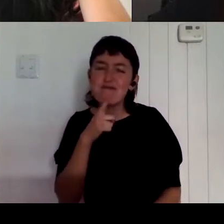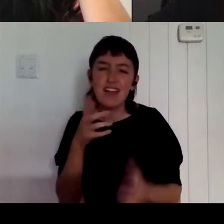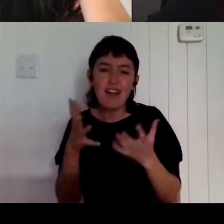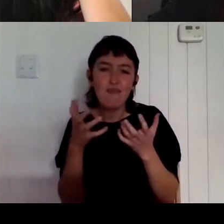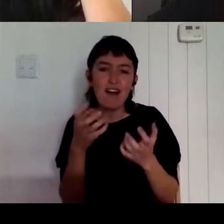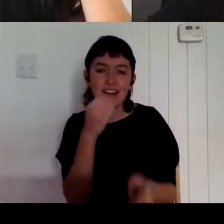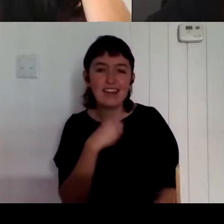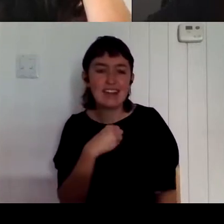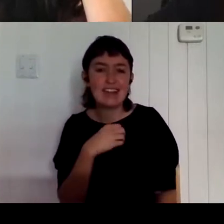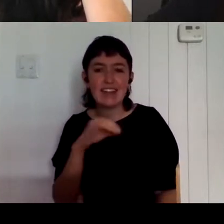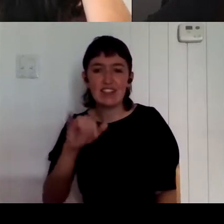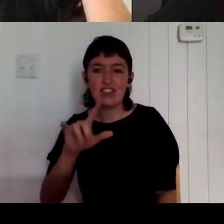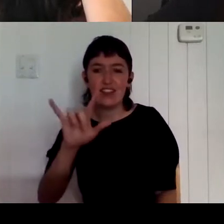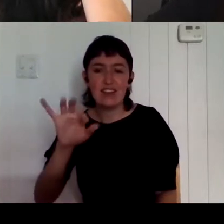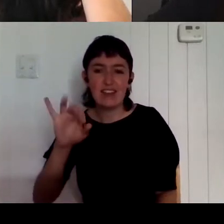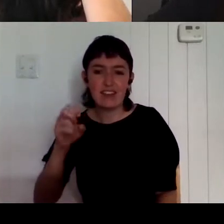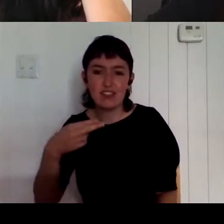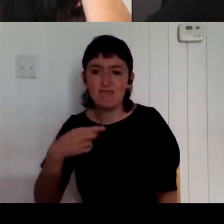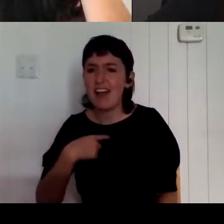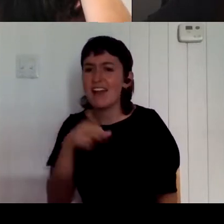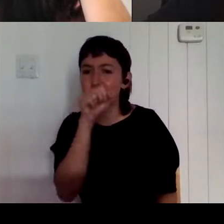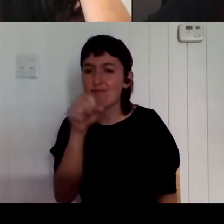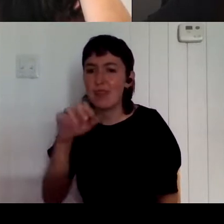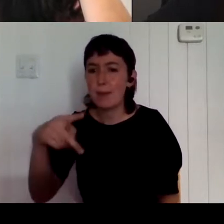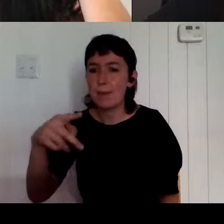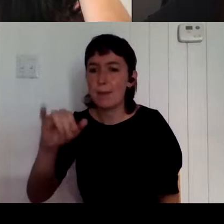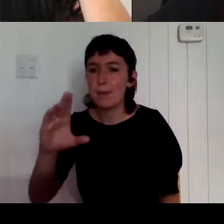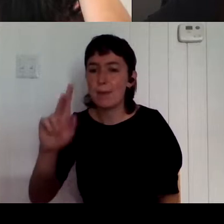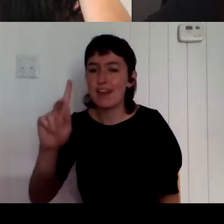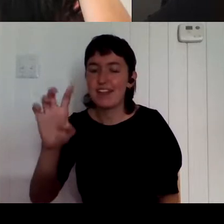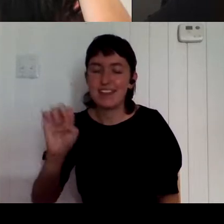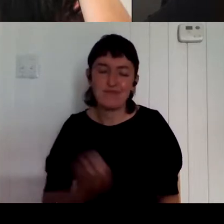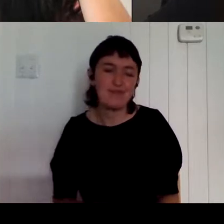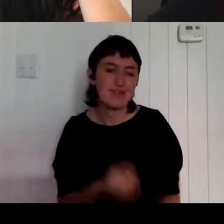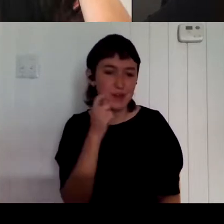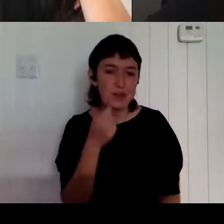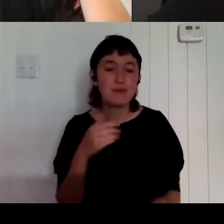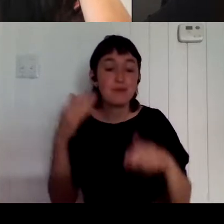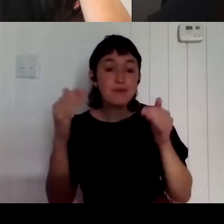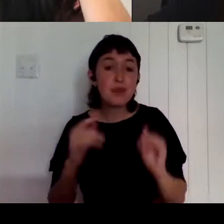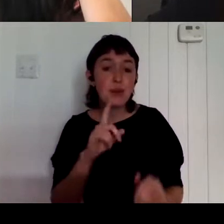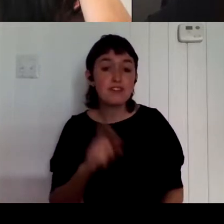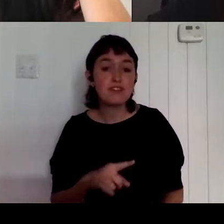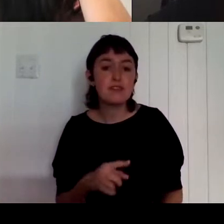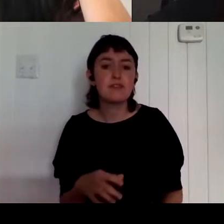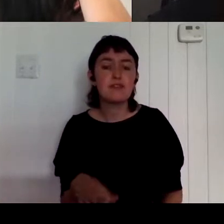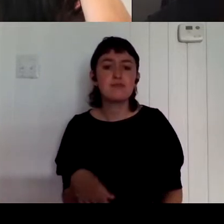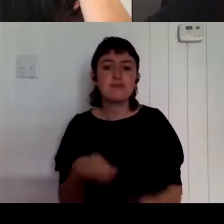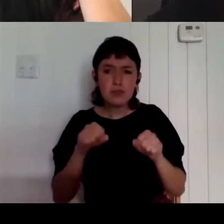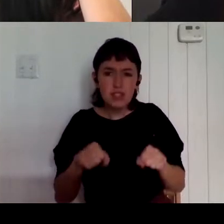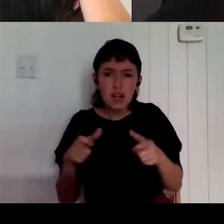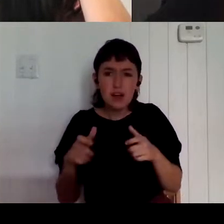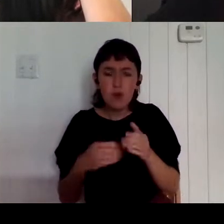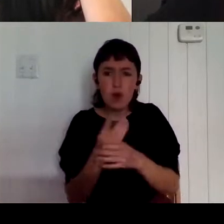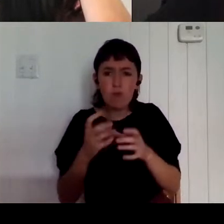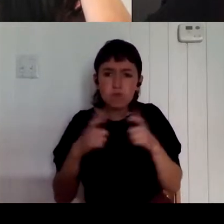so much. Sounds very cool. Okay. Next question. We did. How big can they get? Um, okay. You get